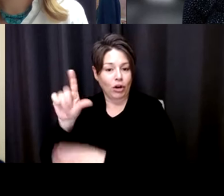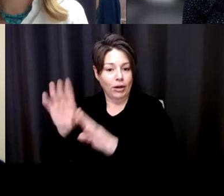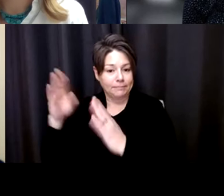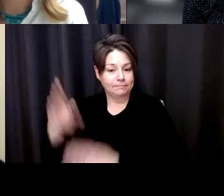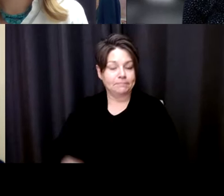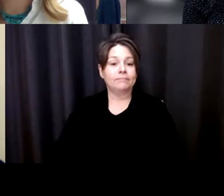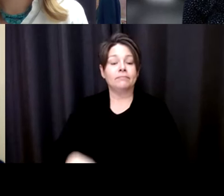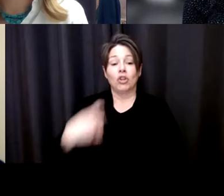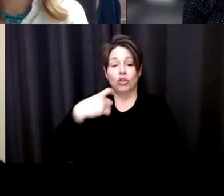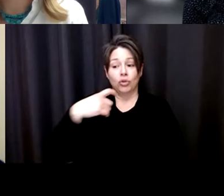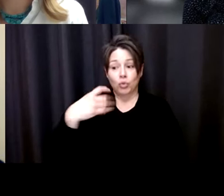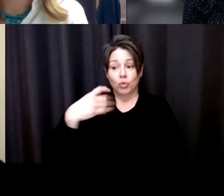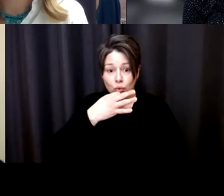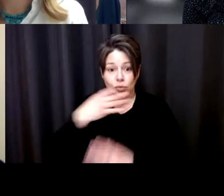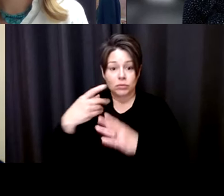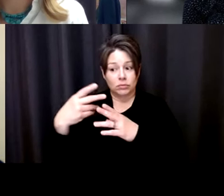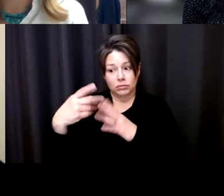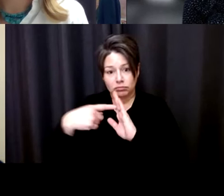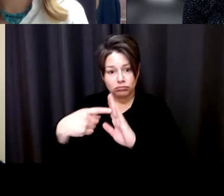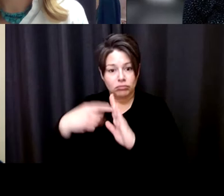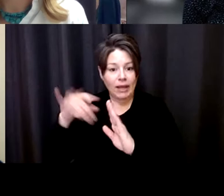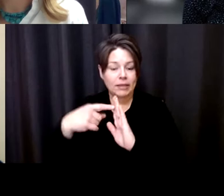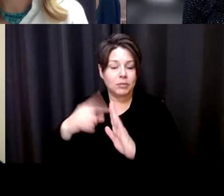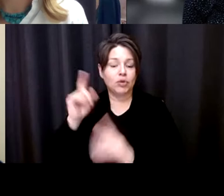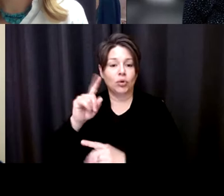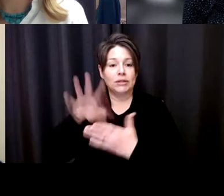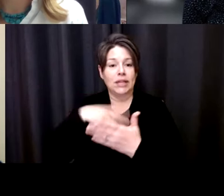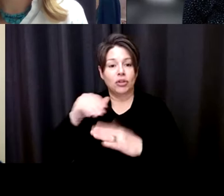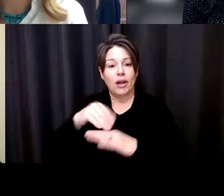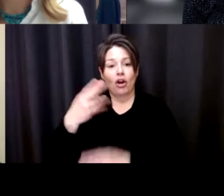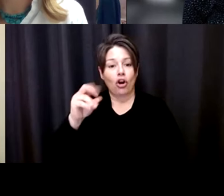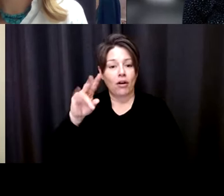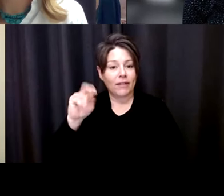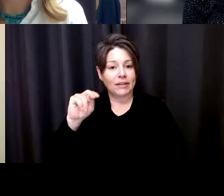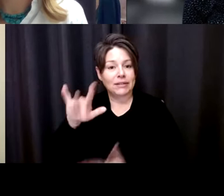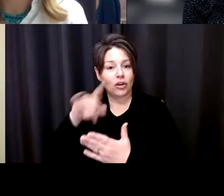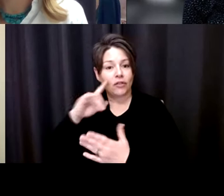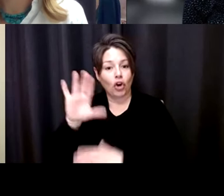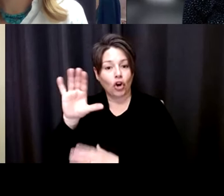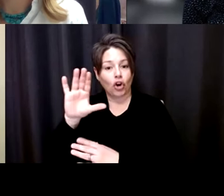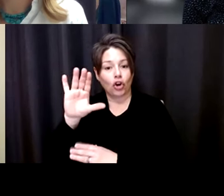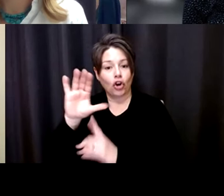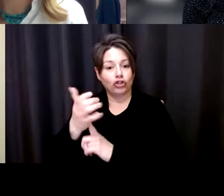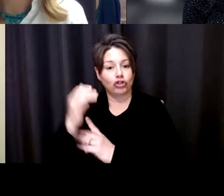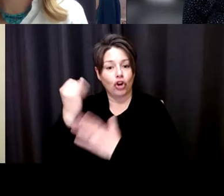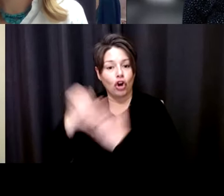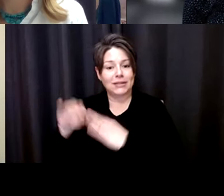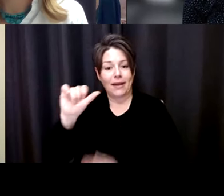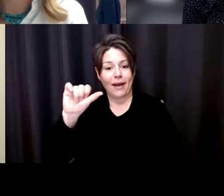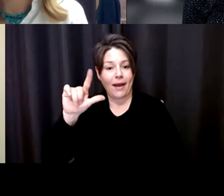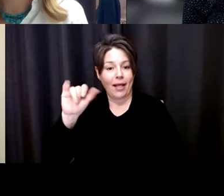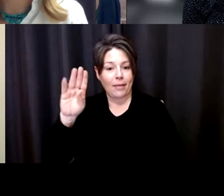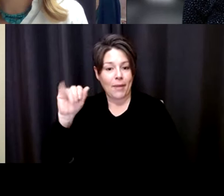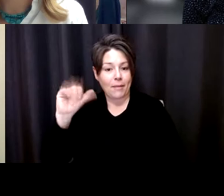Upcoming exhibitions of The Fragile Bee are scheduled at the Hardin Center for Cultural Arts in Alabama, the